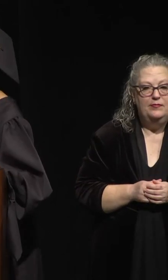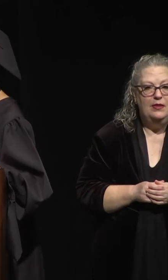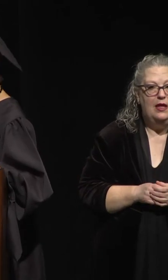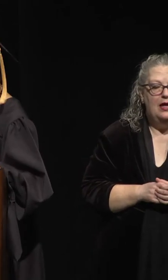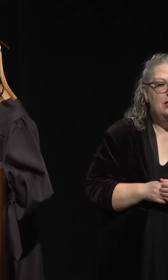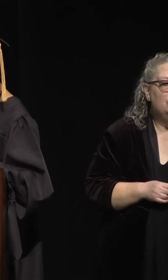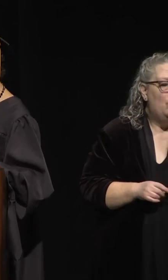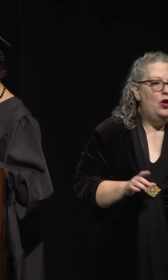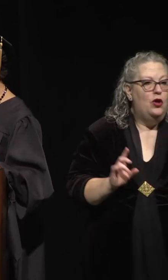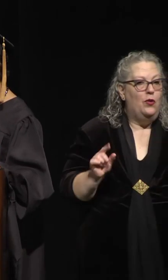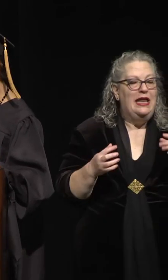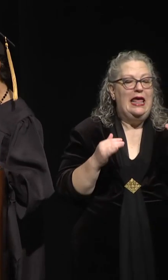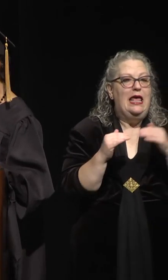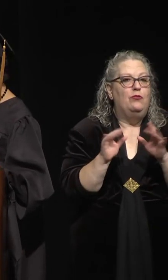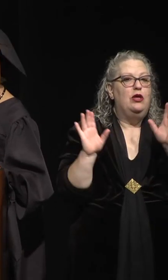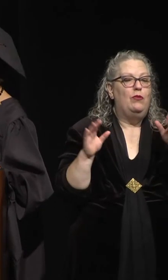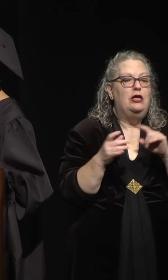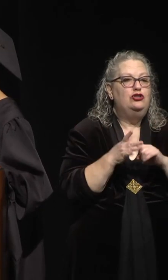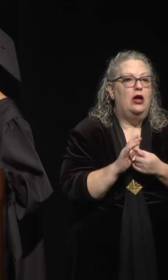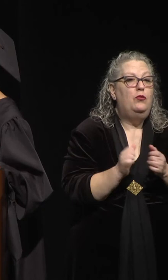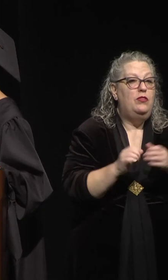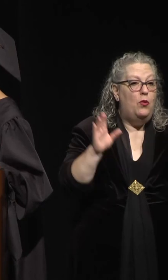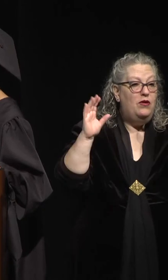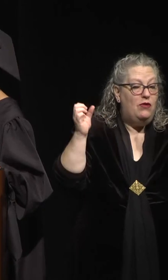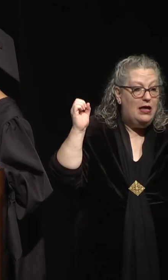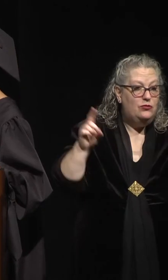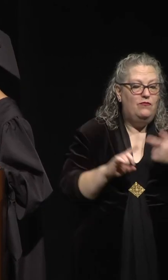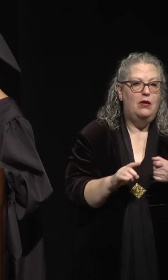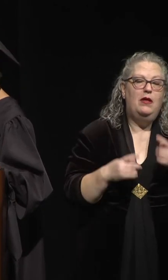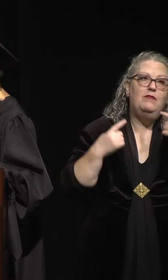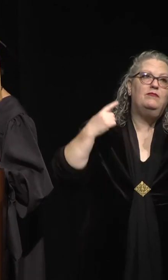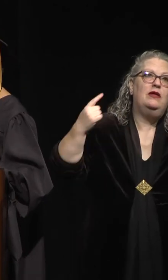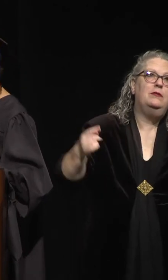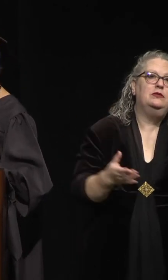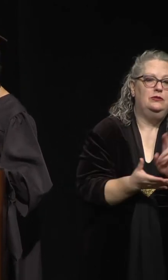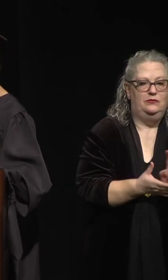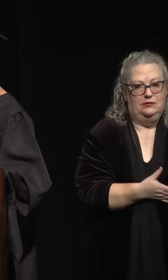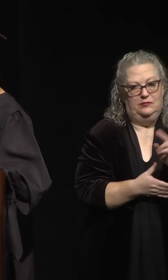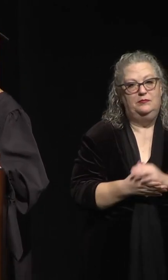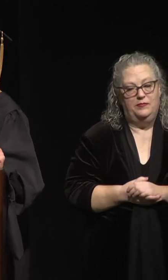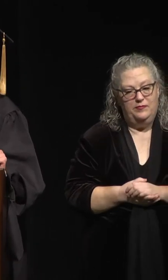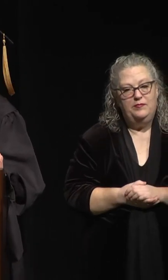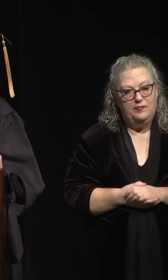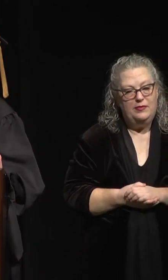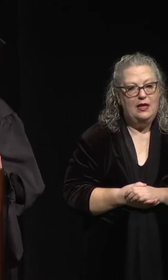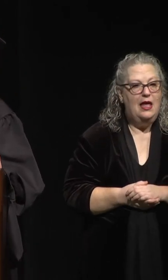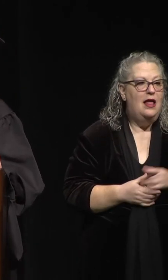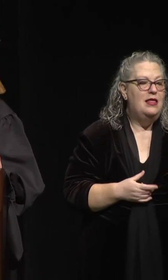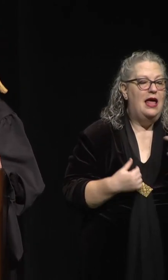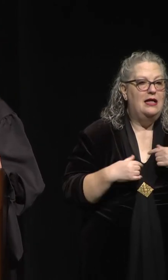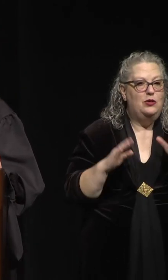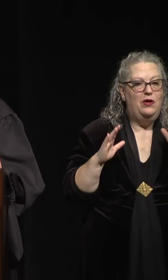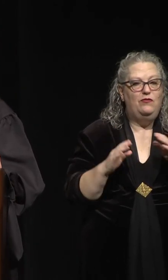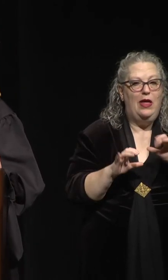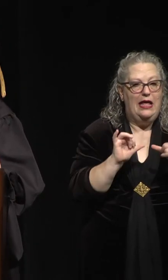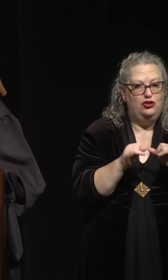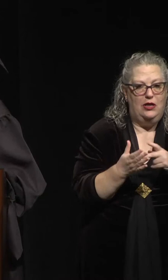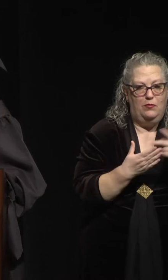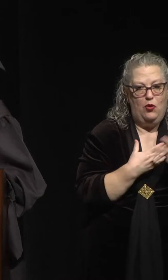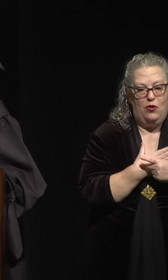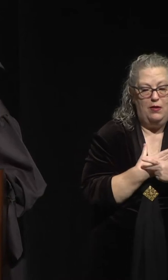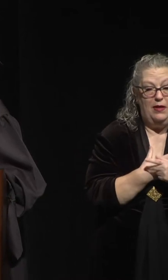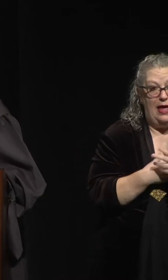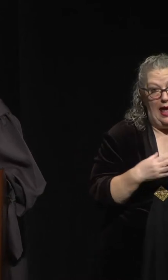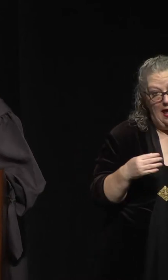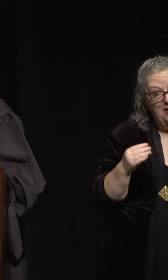So you're off to an equally great start with a great education from a renowned university. It has an excellent engineering program